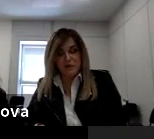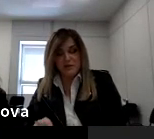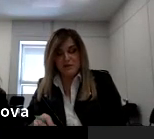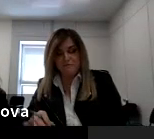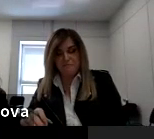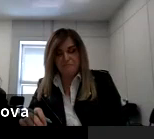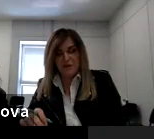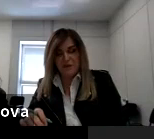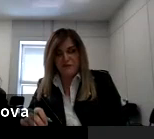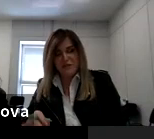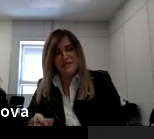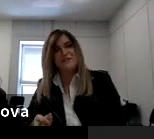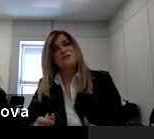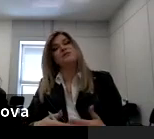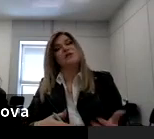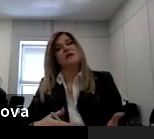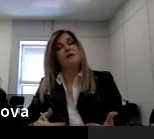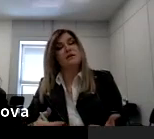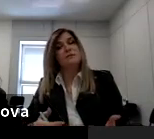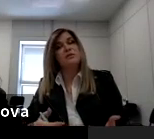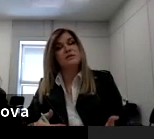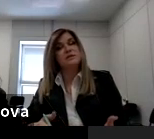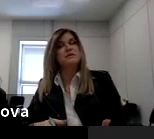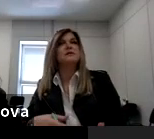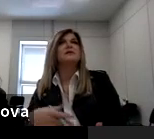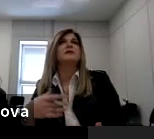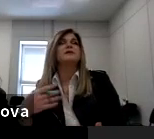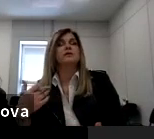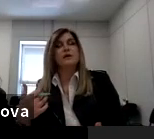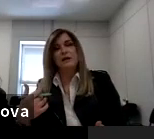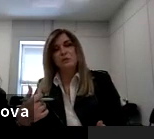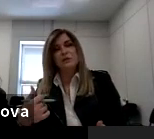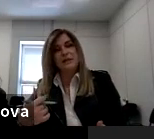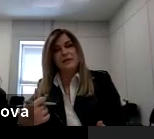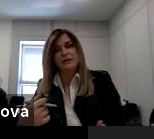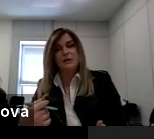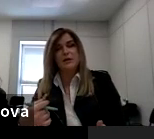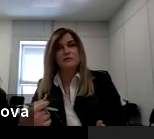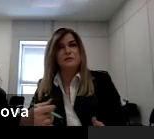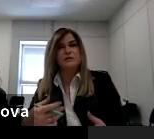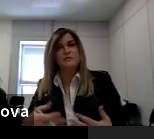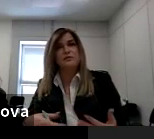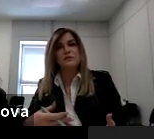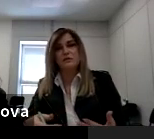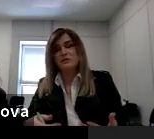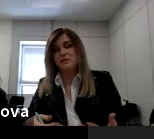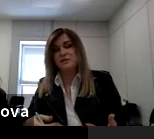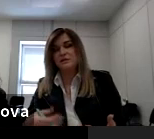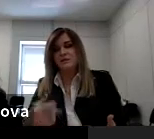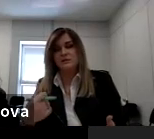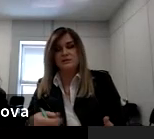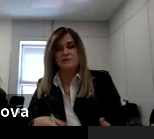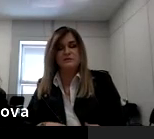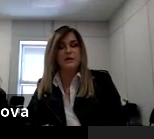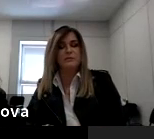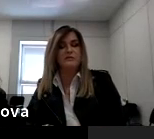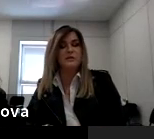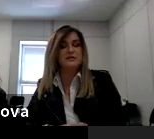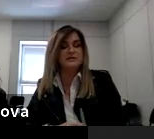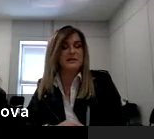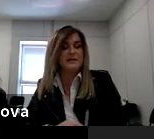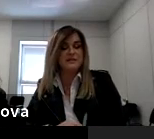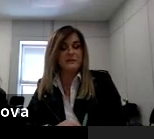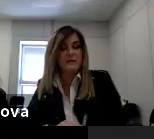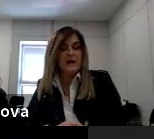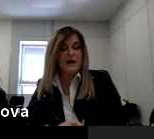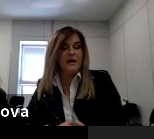Why? Because, for instance, during R&D process, Uliana will tell about this process in details a couple of